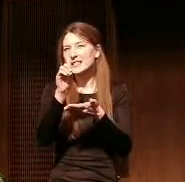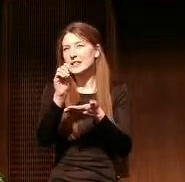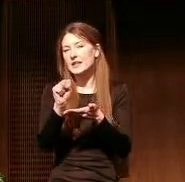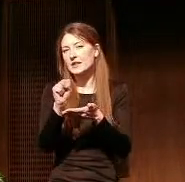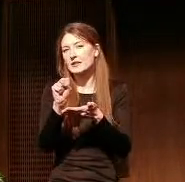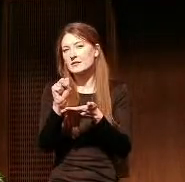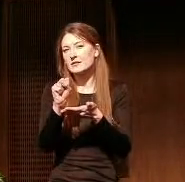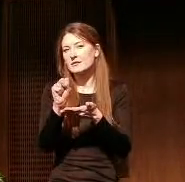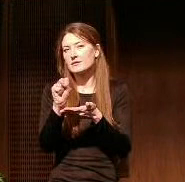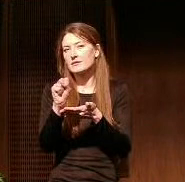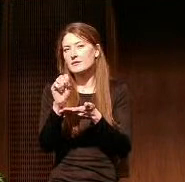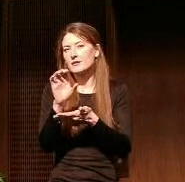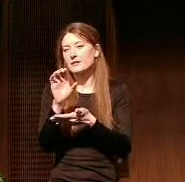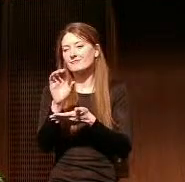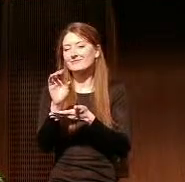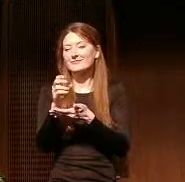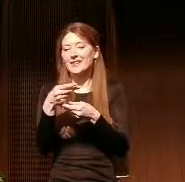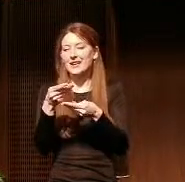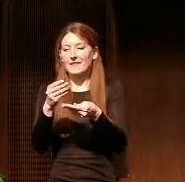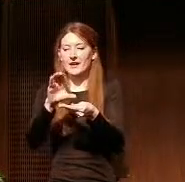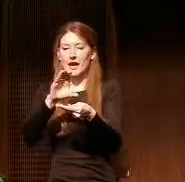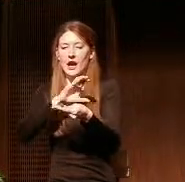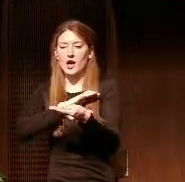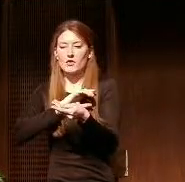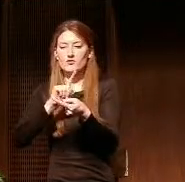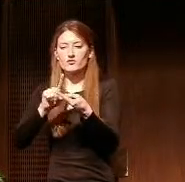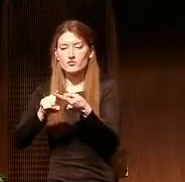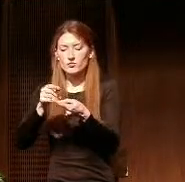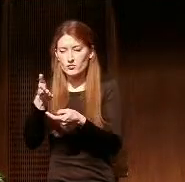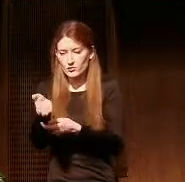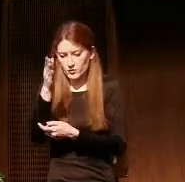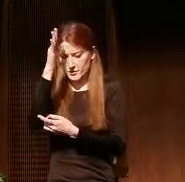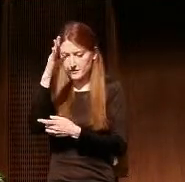characterize this man, that accompany him